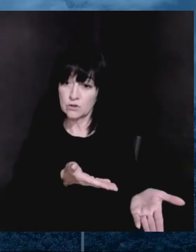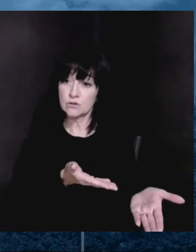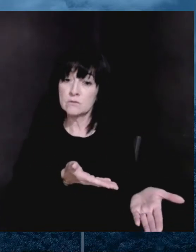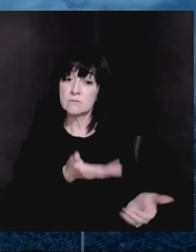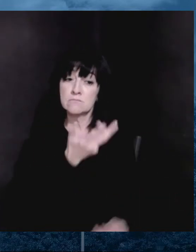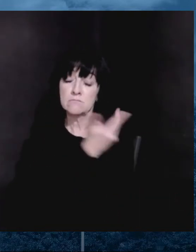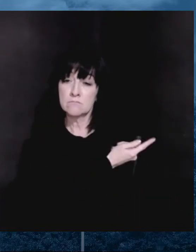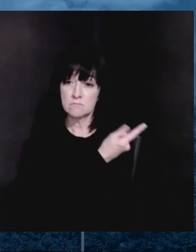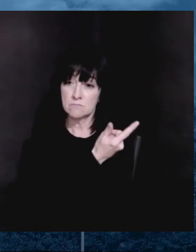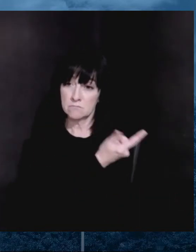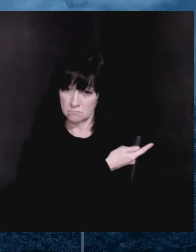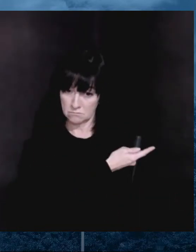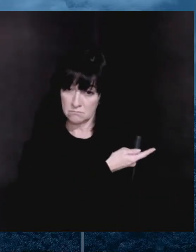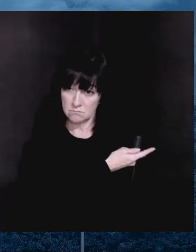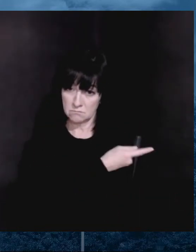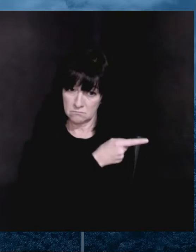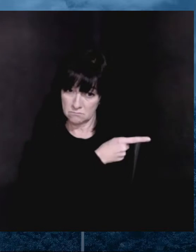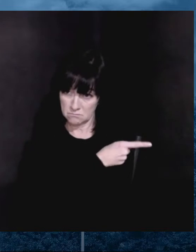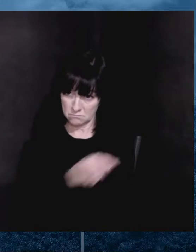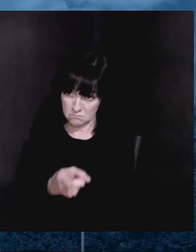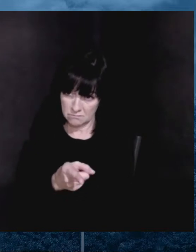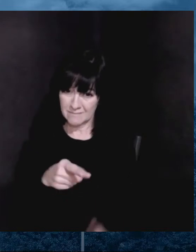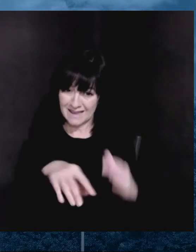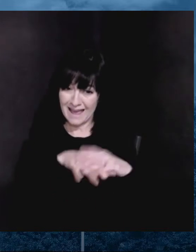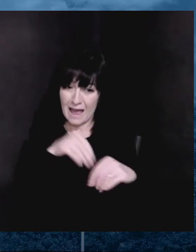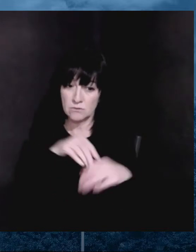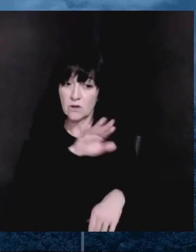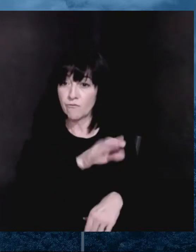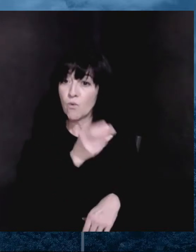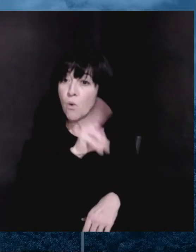if so, when did they start doing